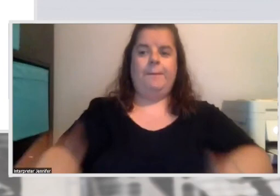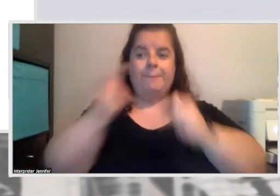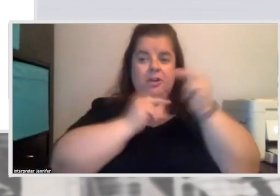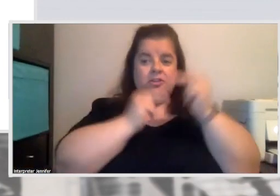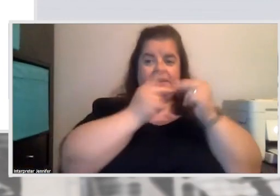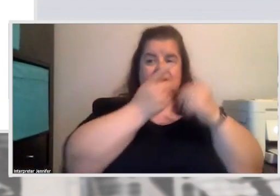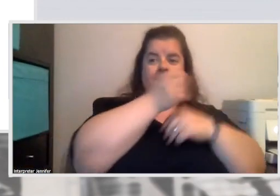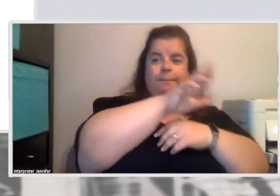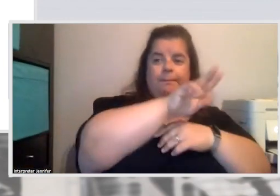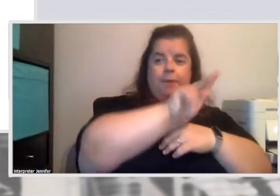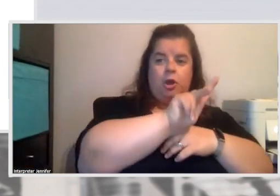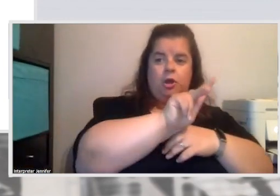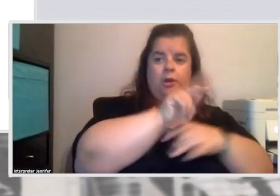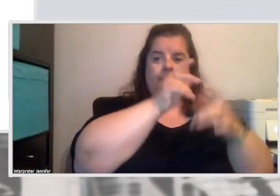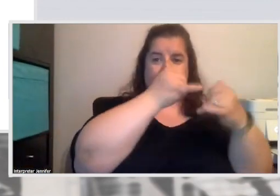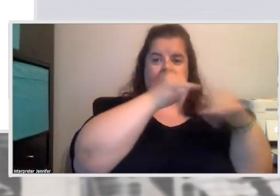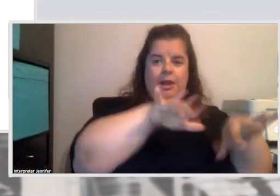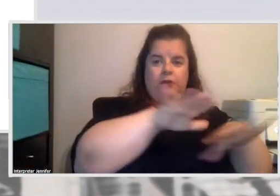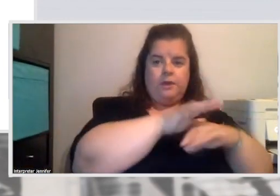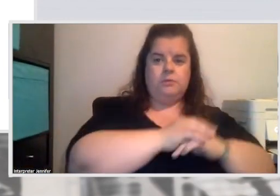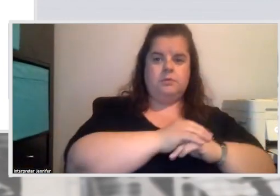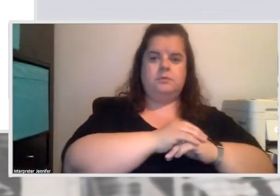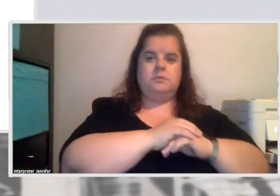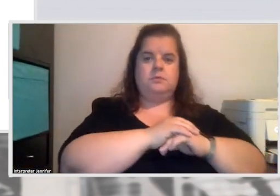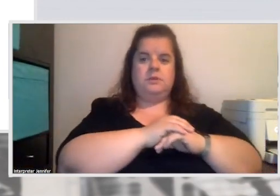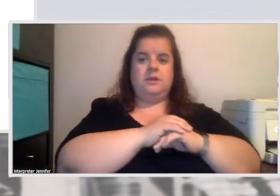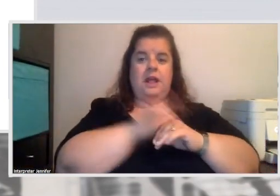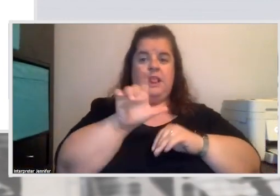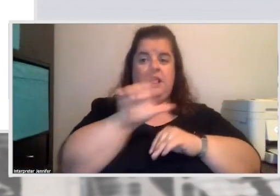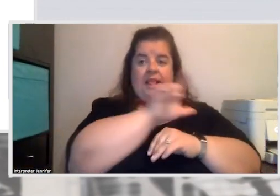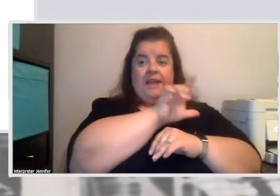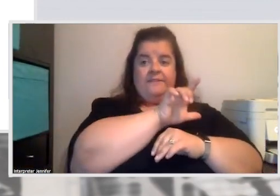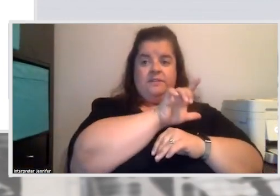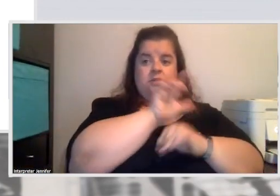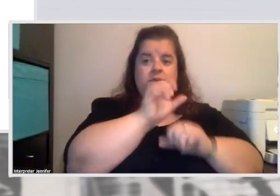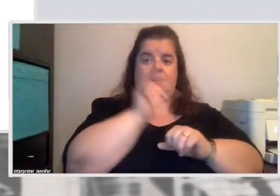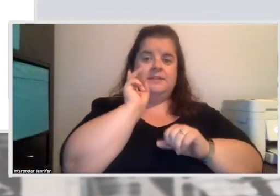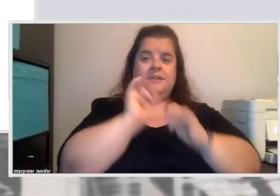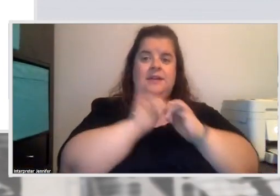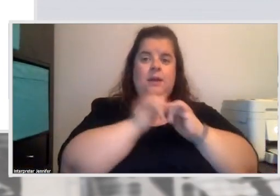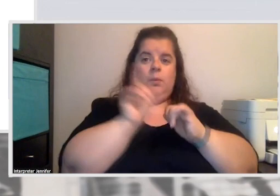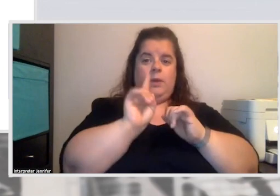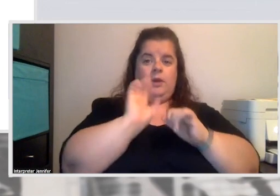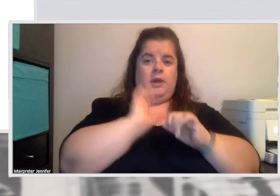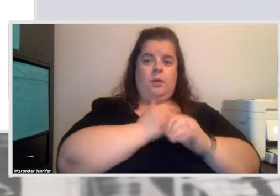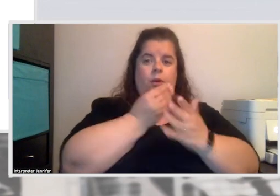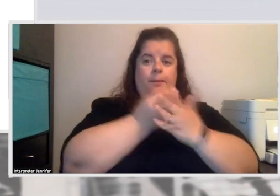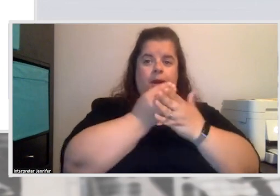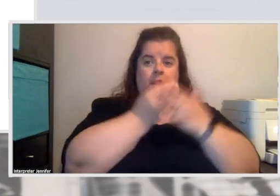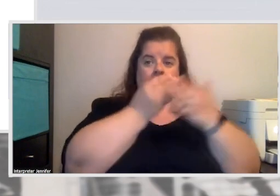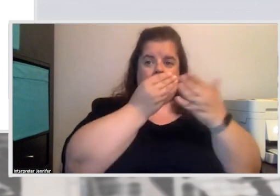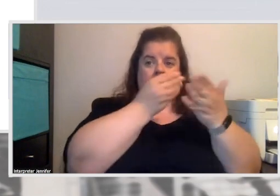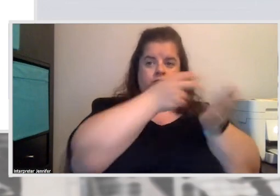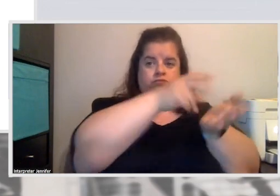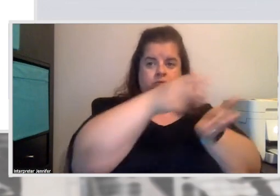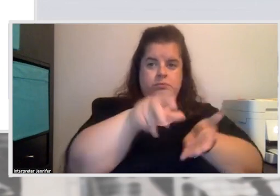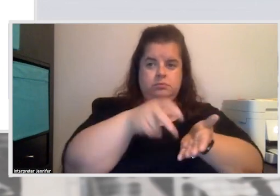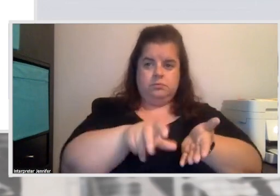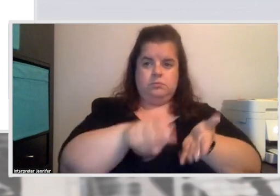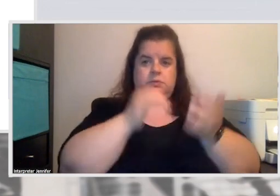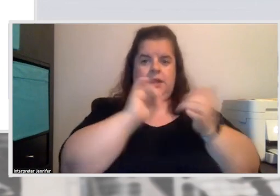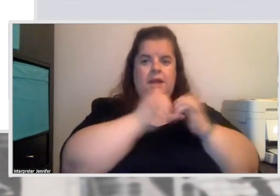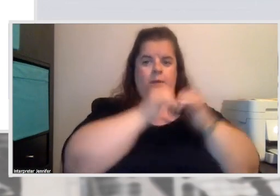kind of outdoor facilities. On the left-hand side is how we actually allocated the 2022 capital budget funds. As you can see, there